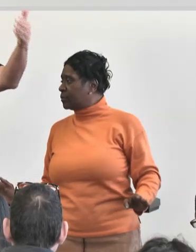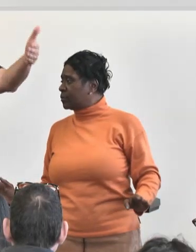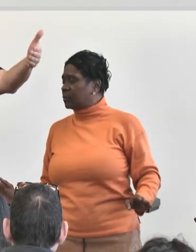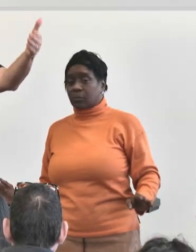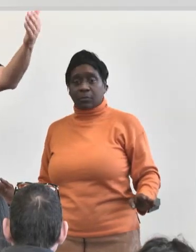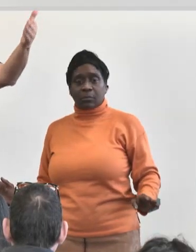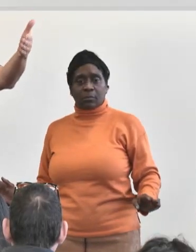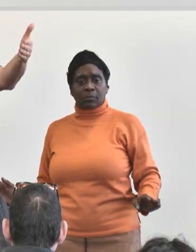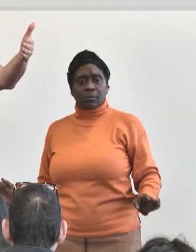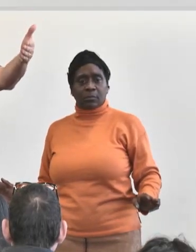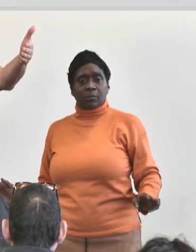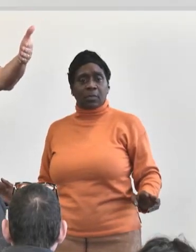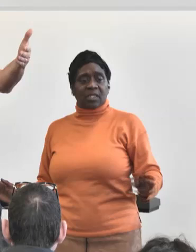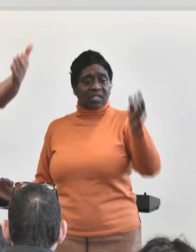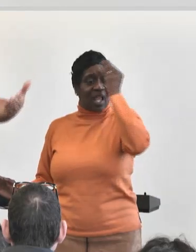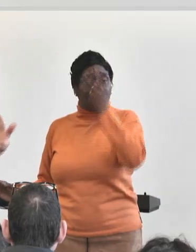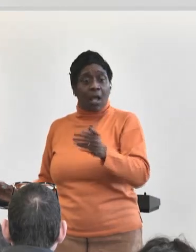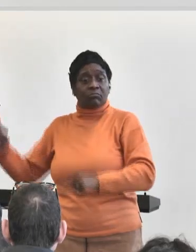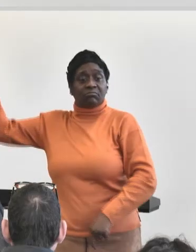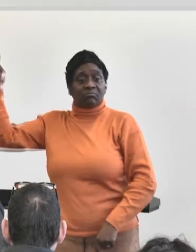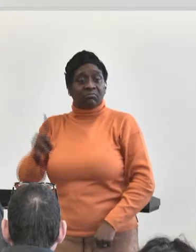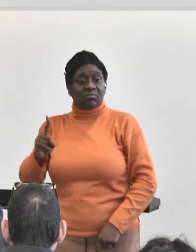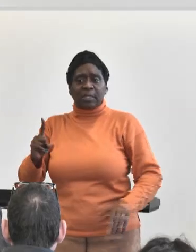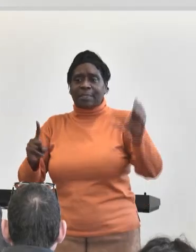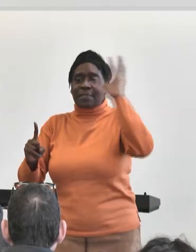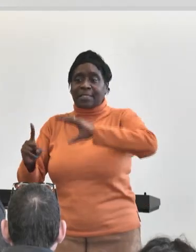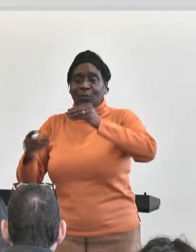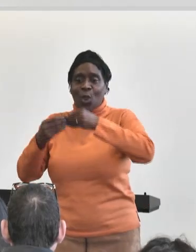and he says, I simply have come to seek and to save that which was lost.